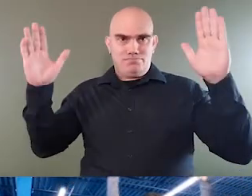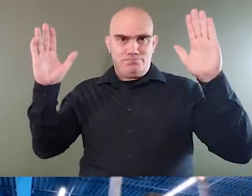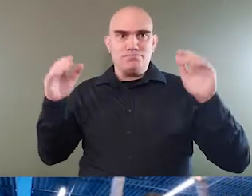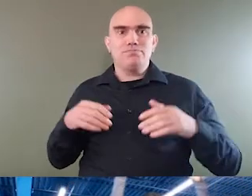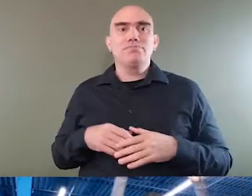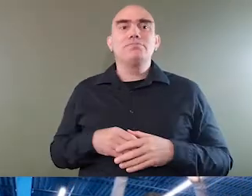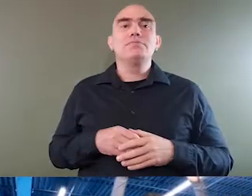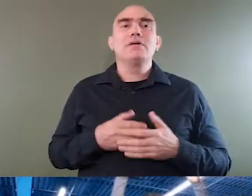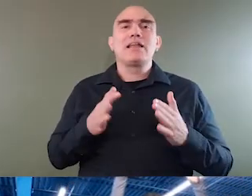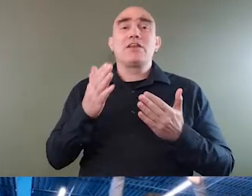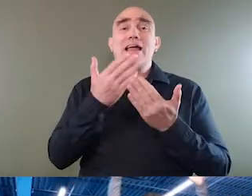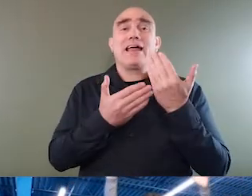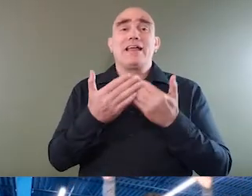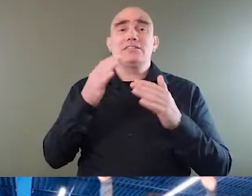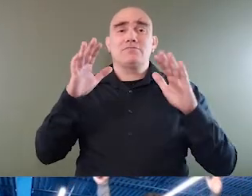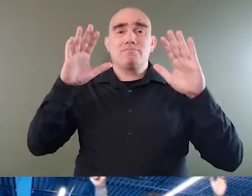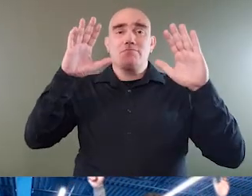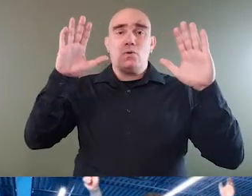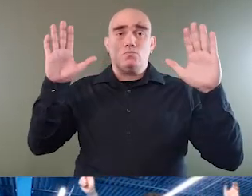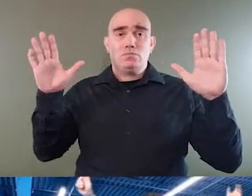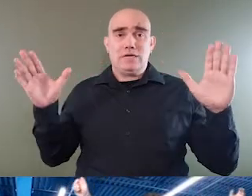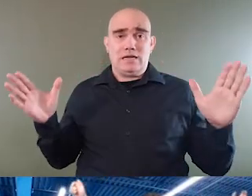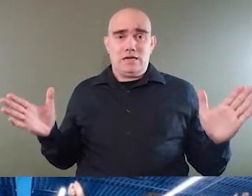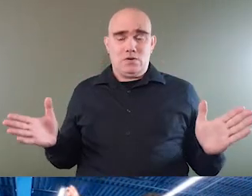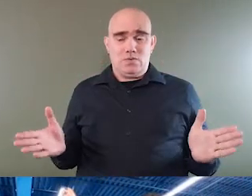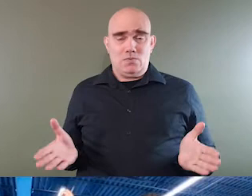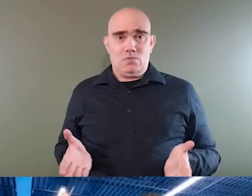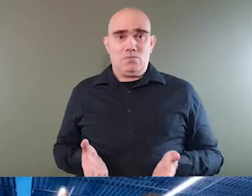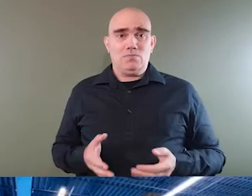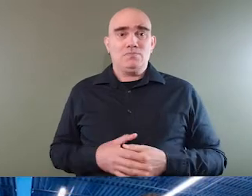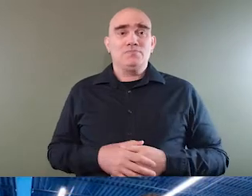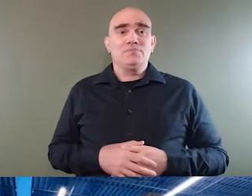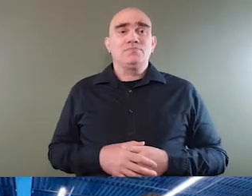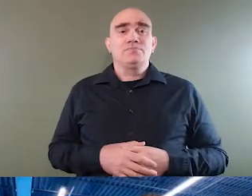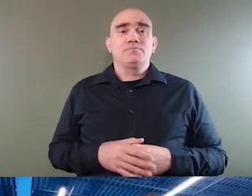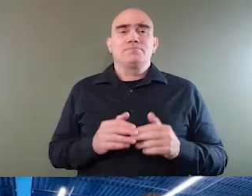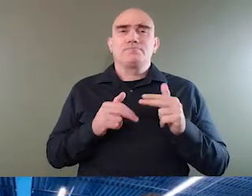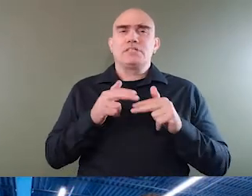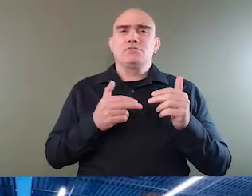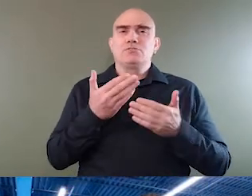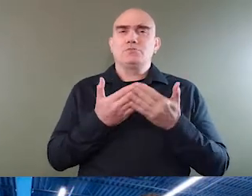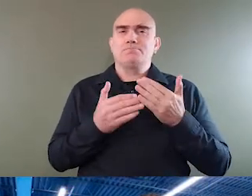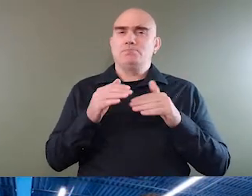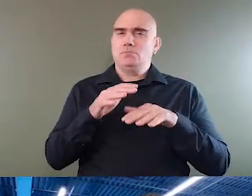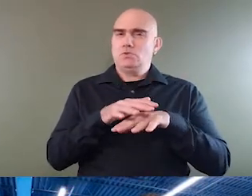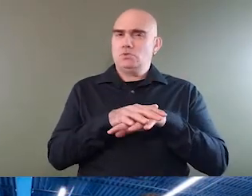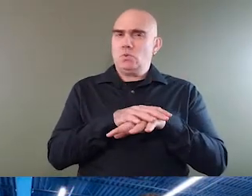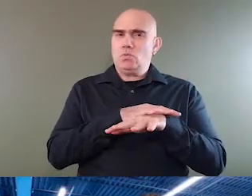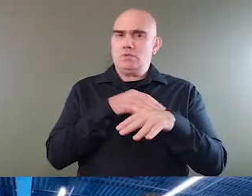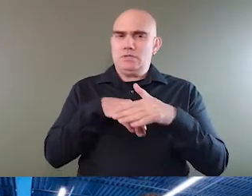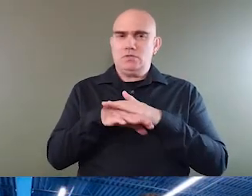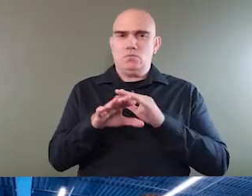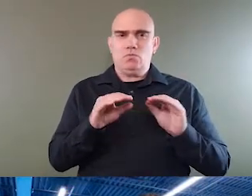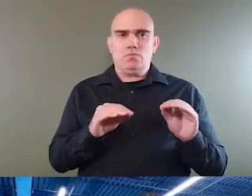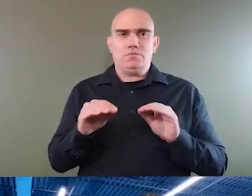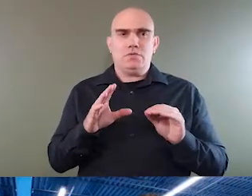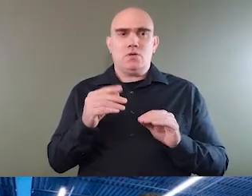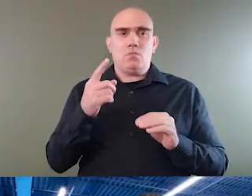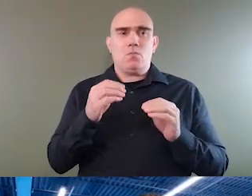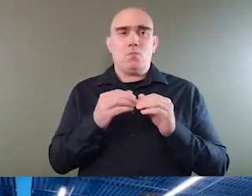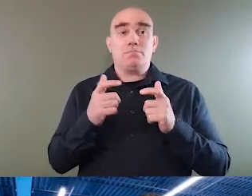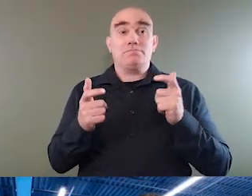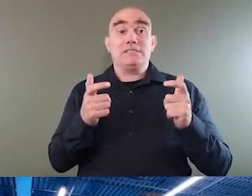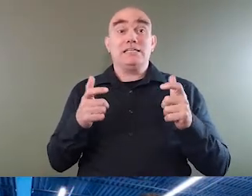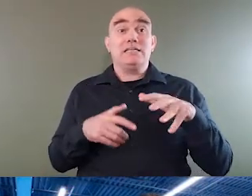Exhale, let your hands float down. Build some slowness into your movement. And one more big inhale.